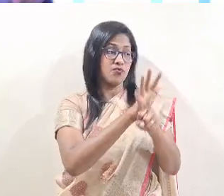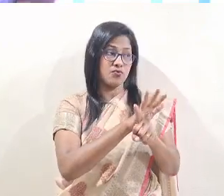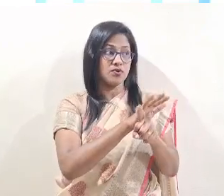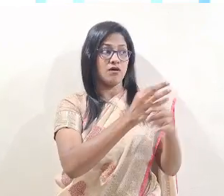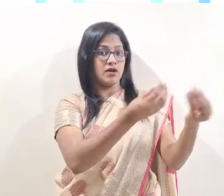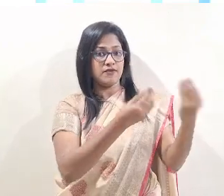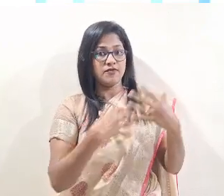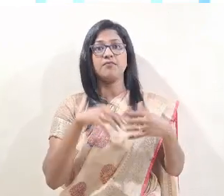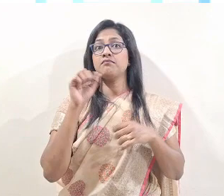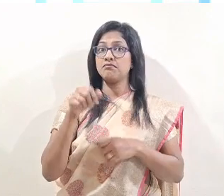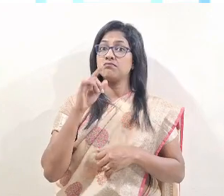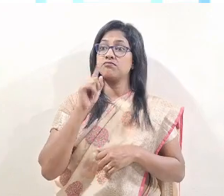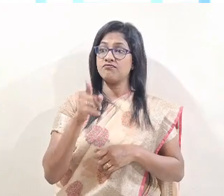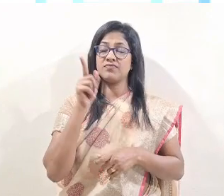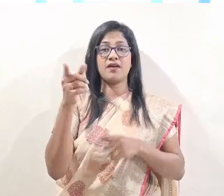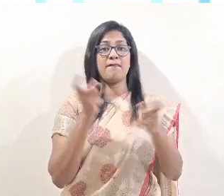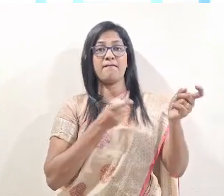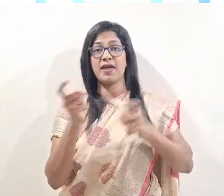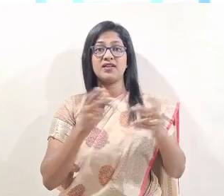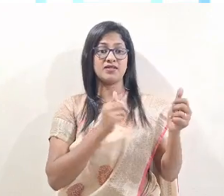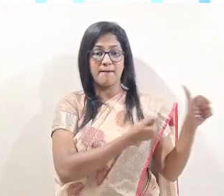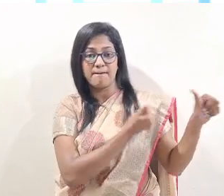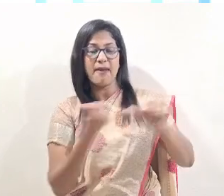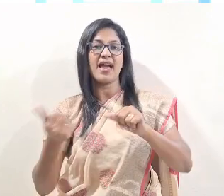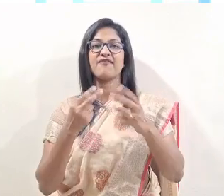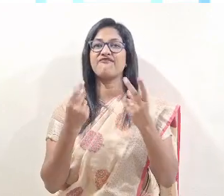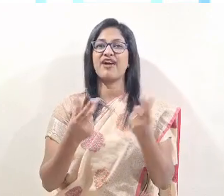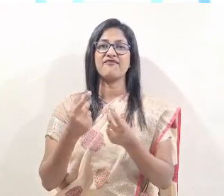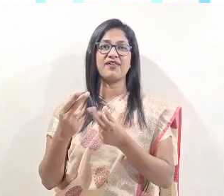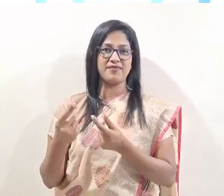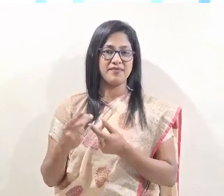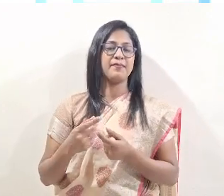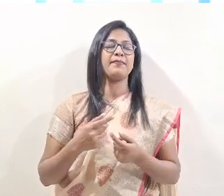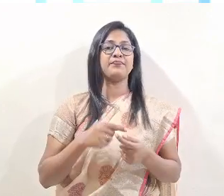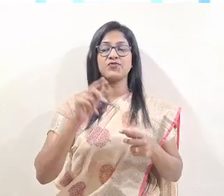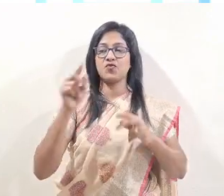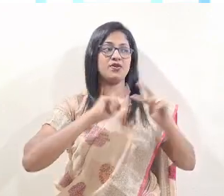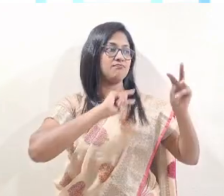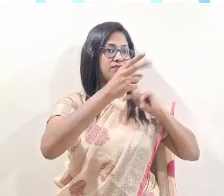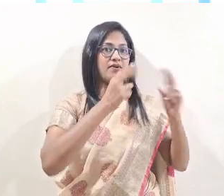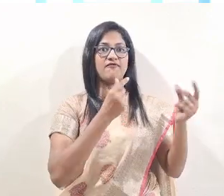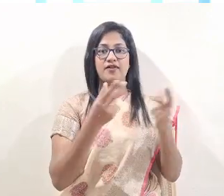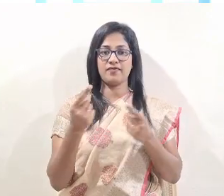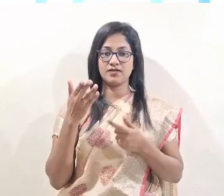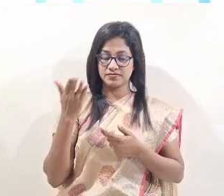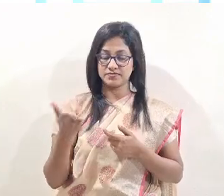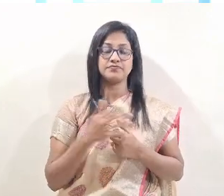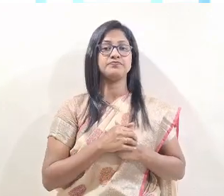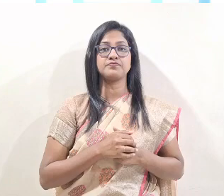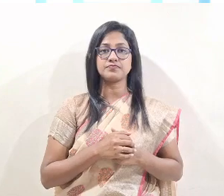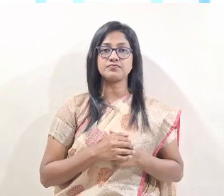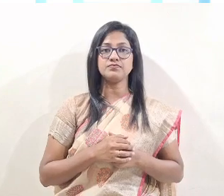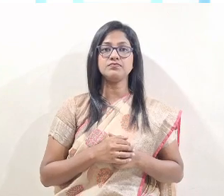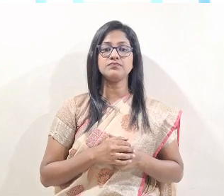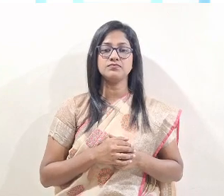Obviously, you have managed to be very quick in your responses, and